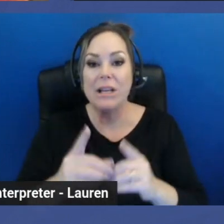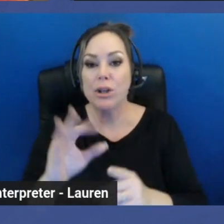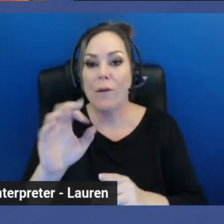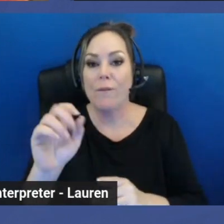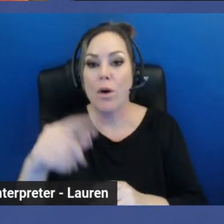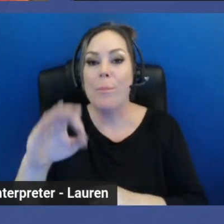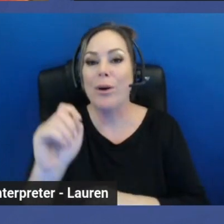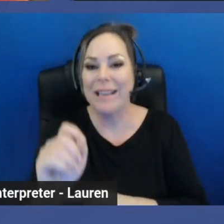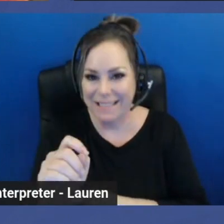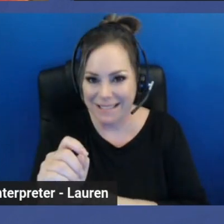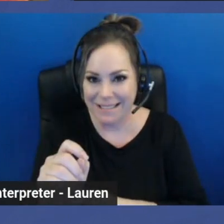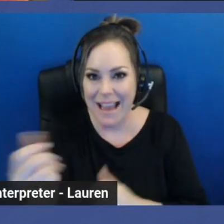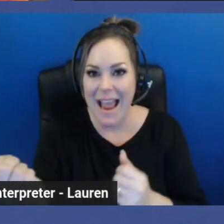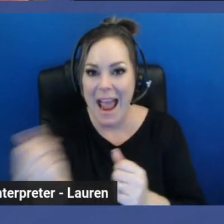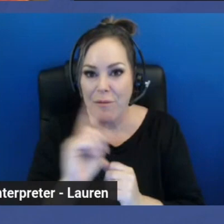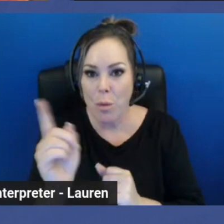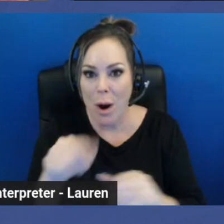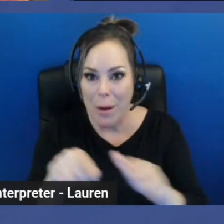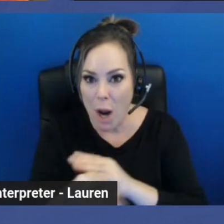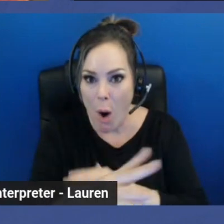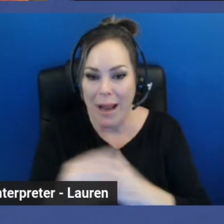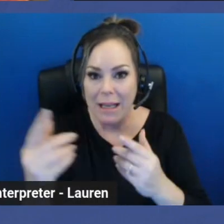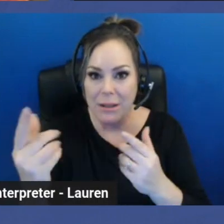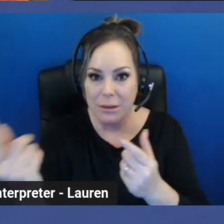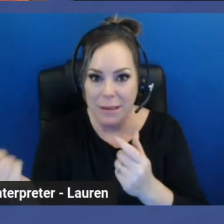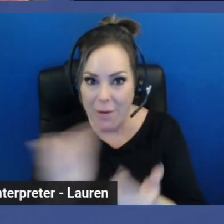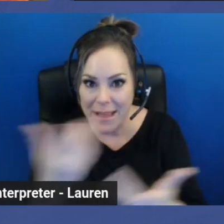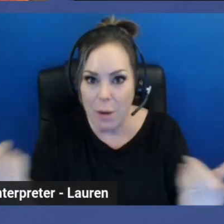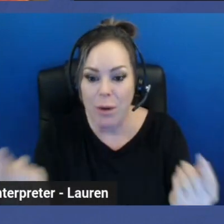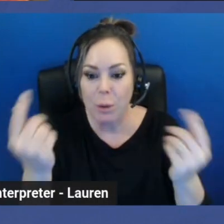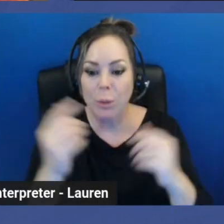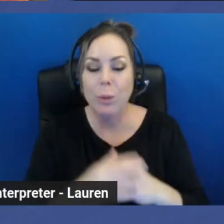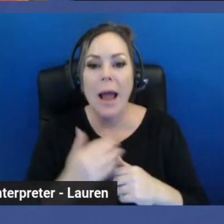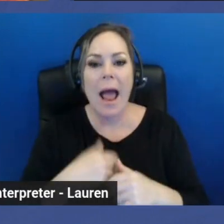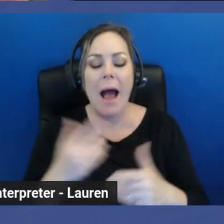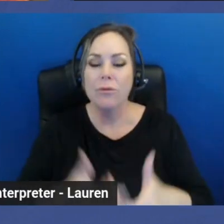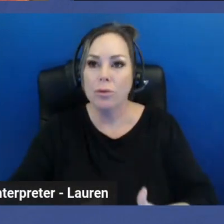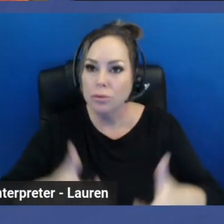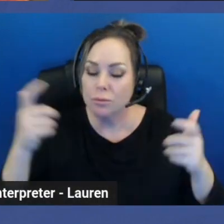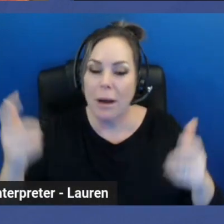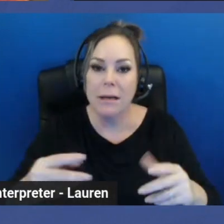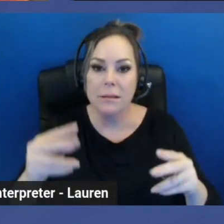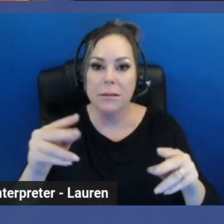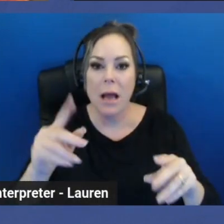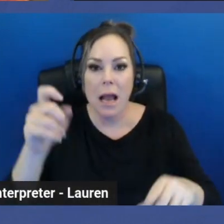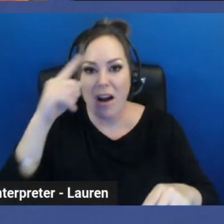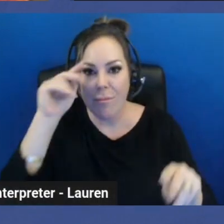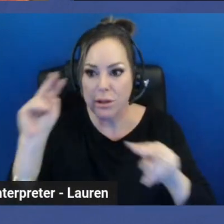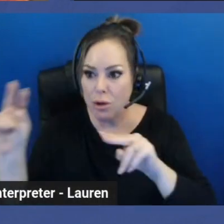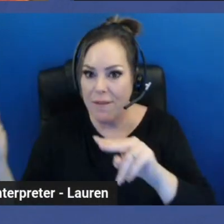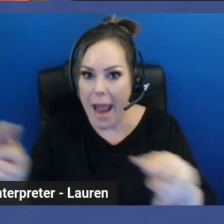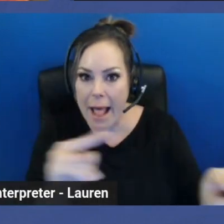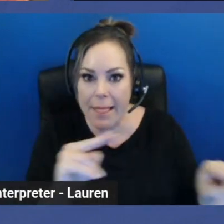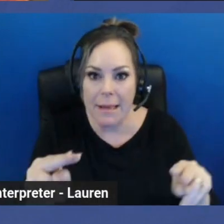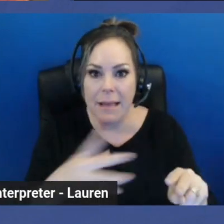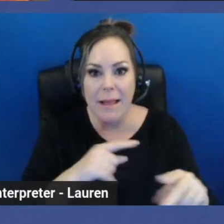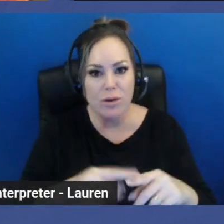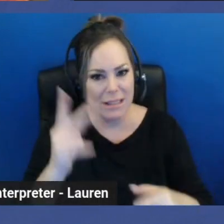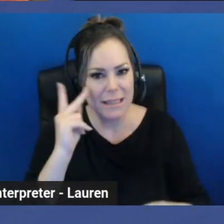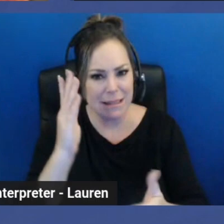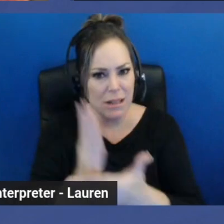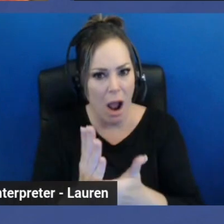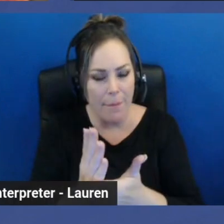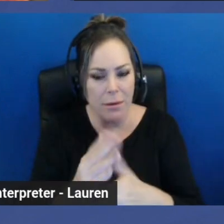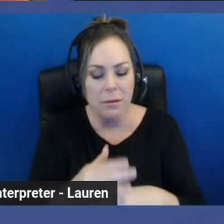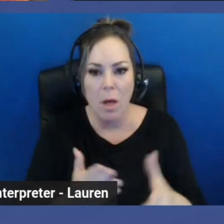we do. There's a tremendous amount of government surveillance that occurs that I would like to see stop. Changes to the FISA